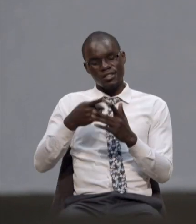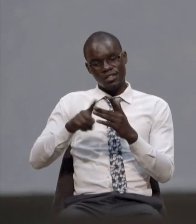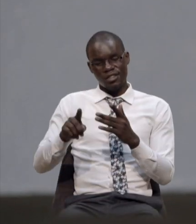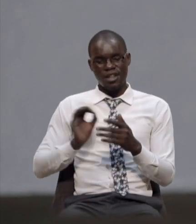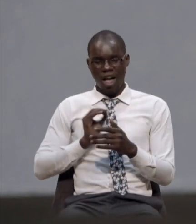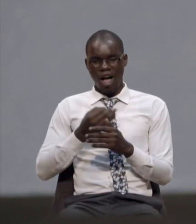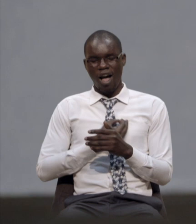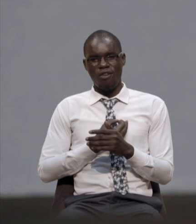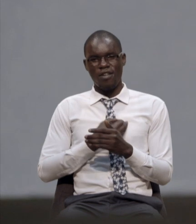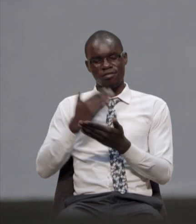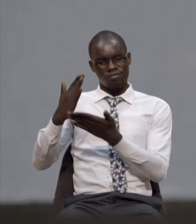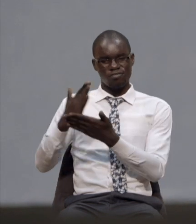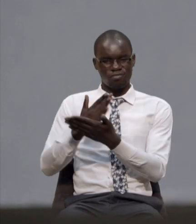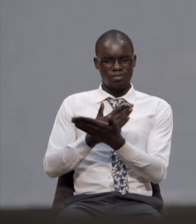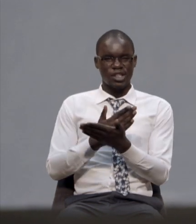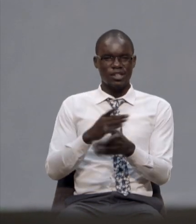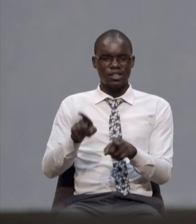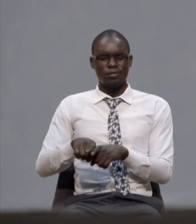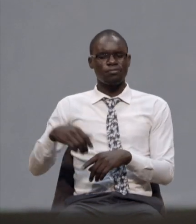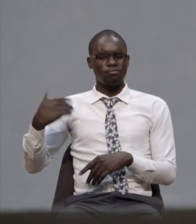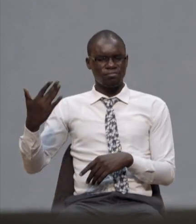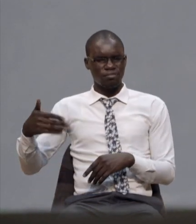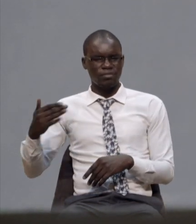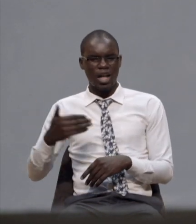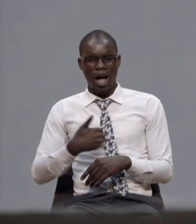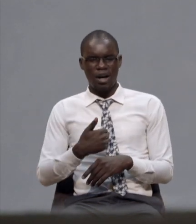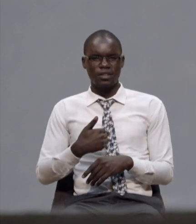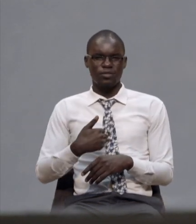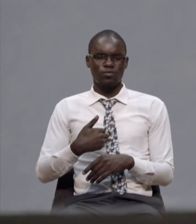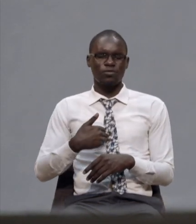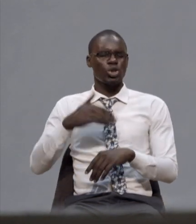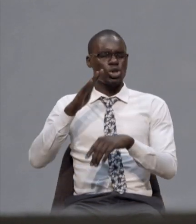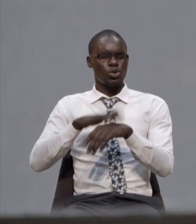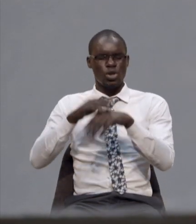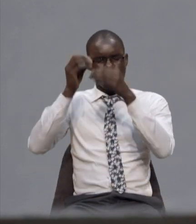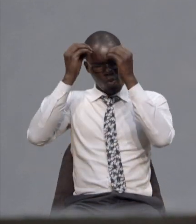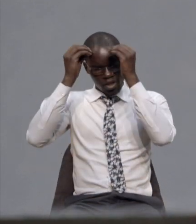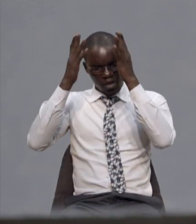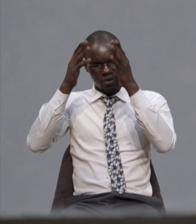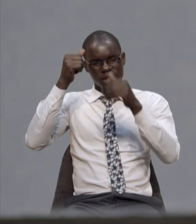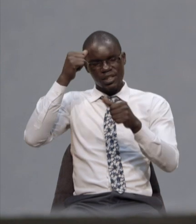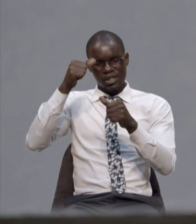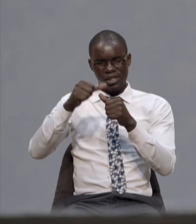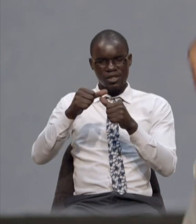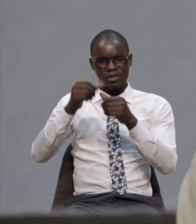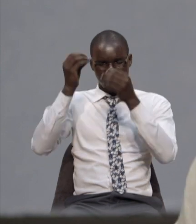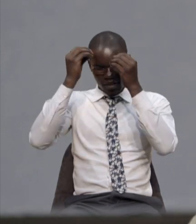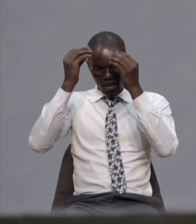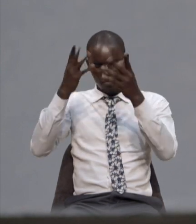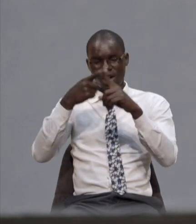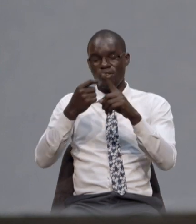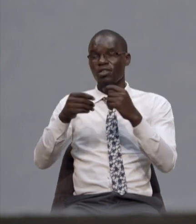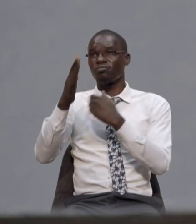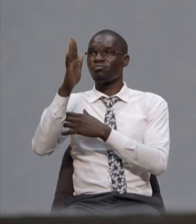our show. And as usual, we have a good surprise. And remember, our surprise comes from